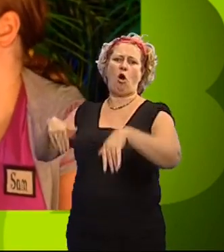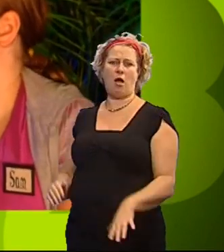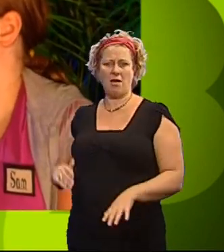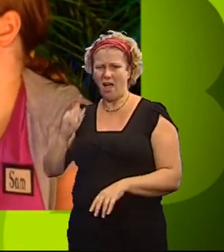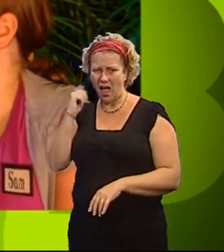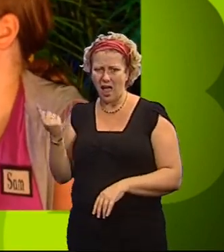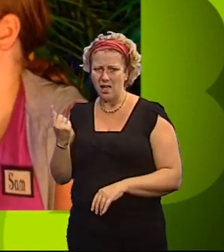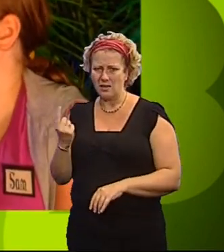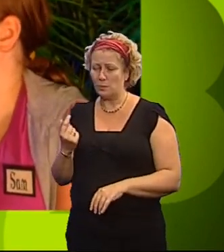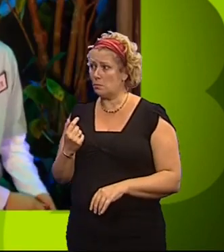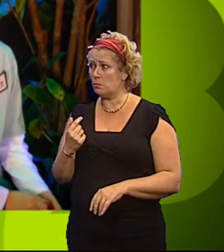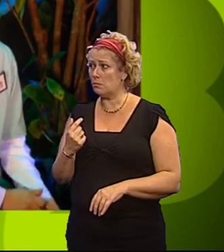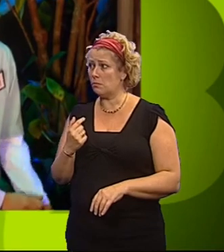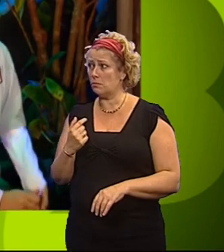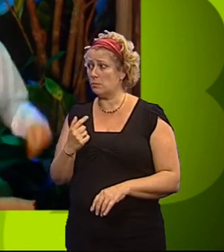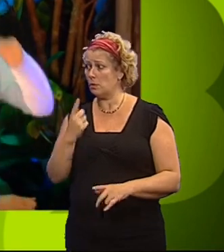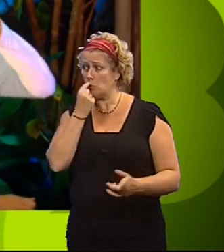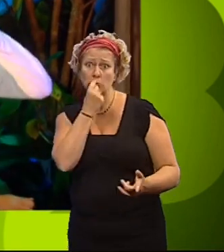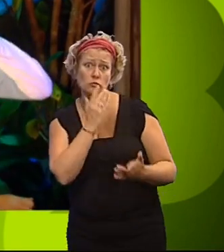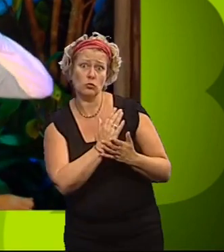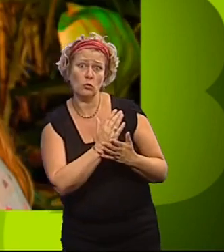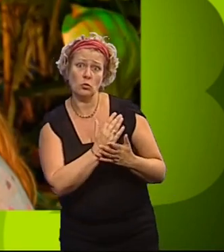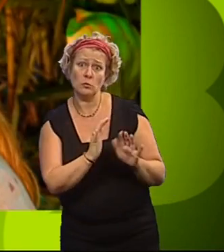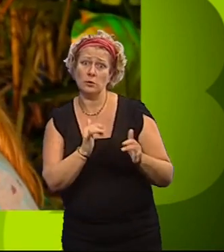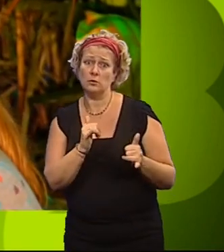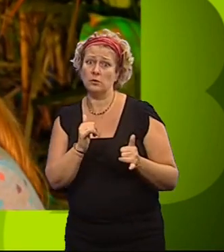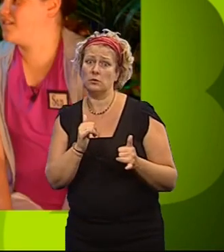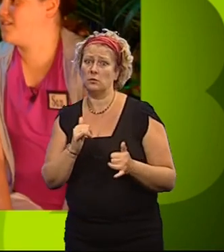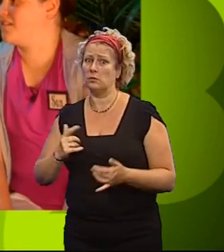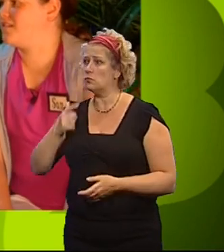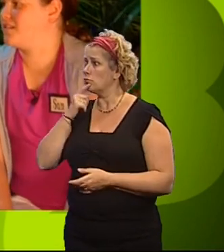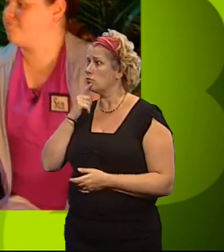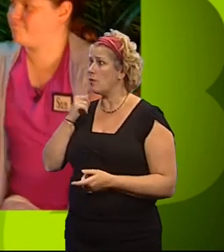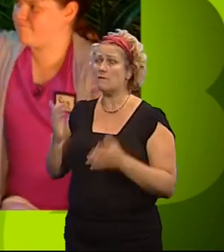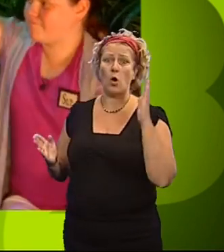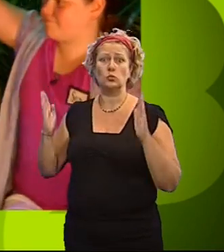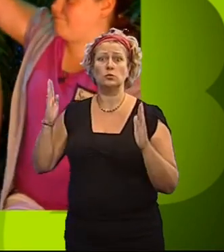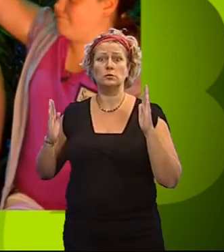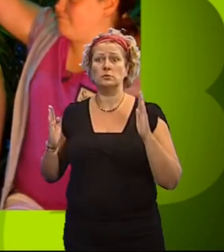its legs to boost it that high. must be a lie. It might be true, though, it might be. Right, so we have a vote. Who thinks lie?